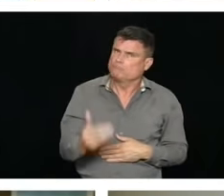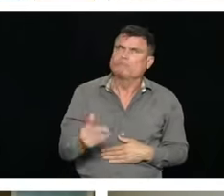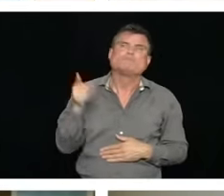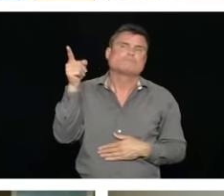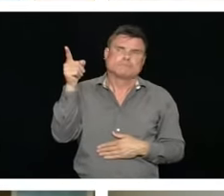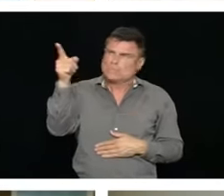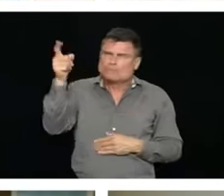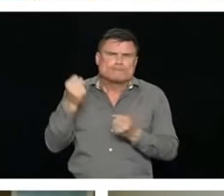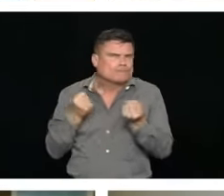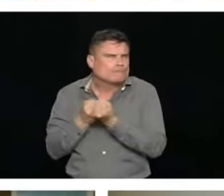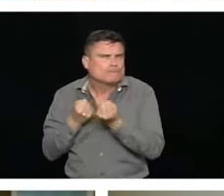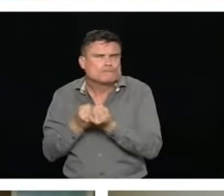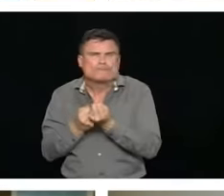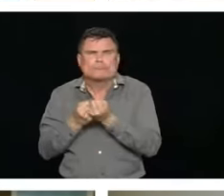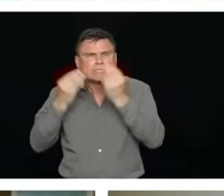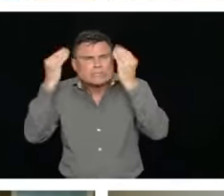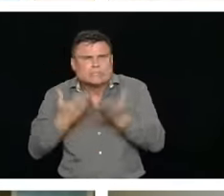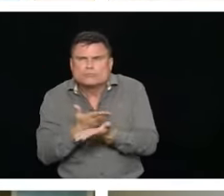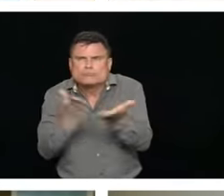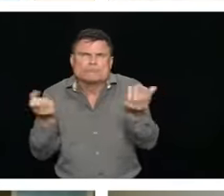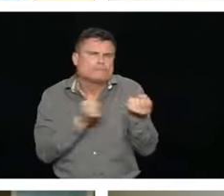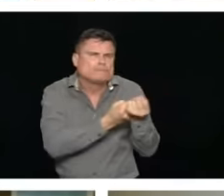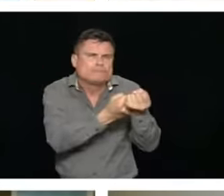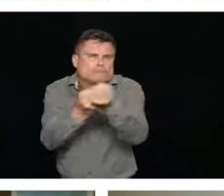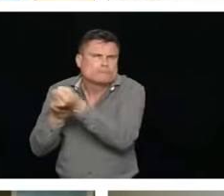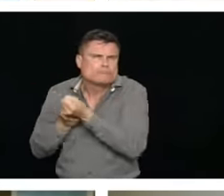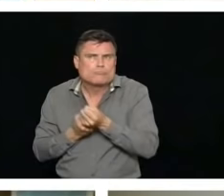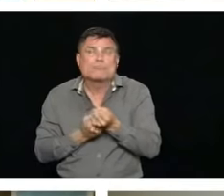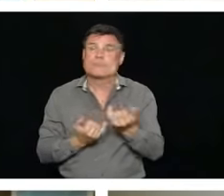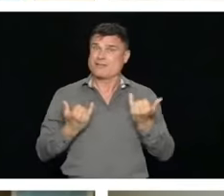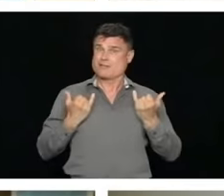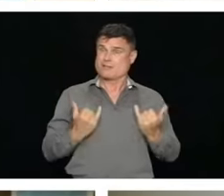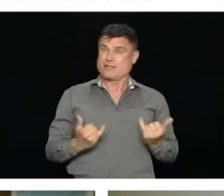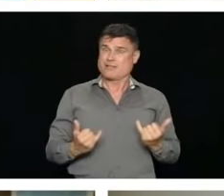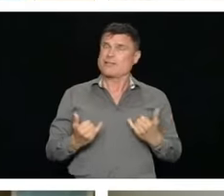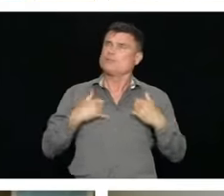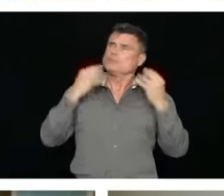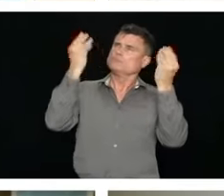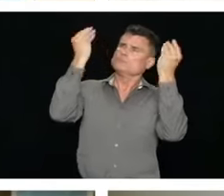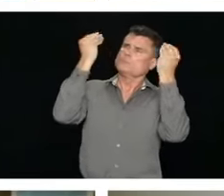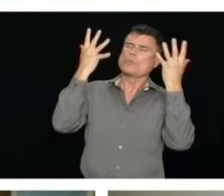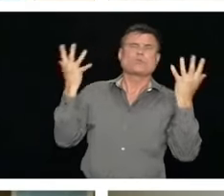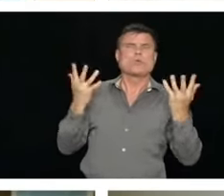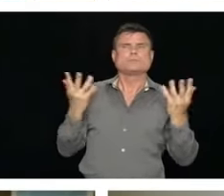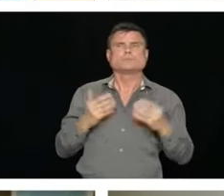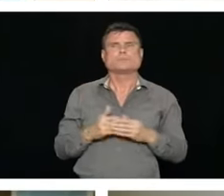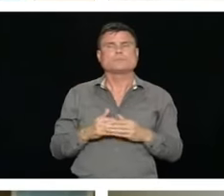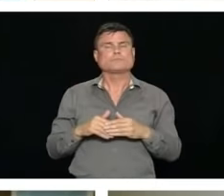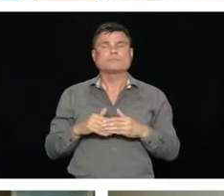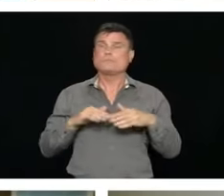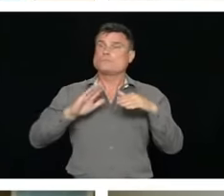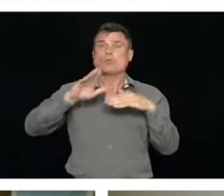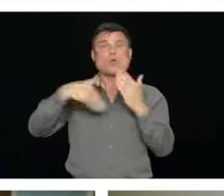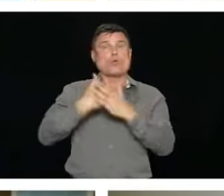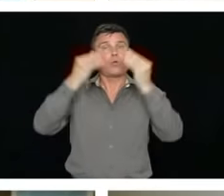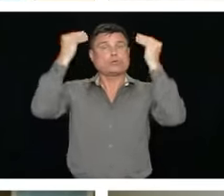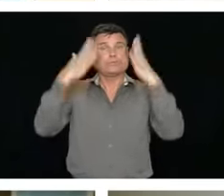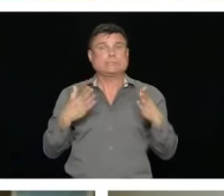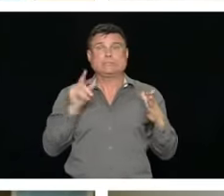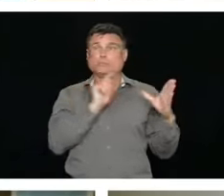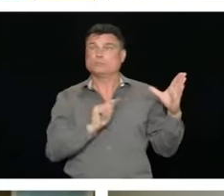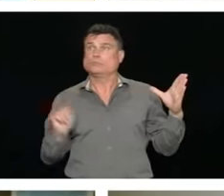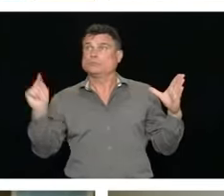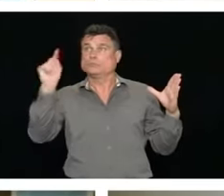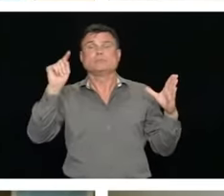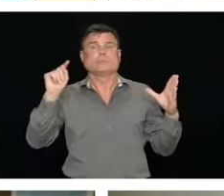sort of provincial level with this group of folks the minister called together, there was, you know, unanimous agreement that teacher workload cannot be